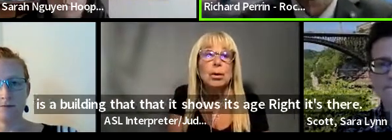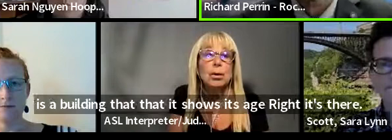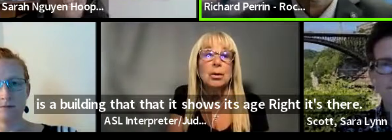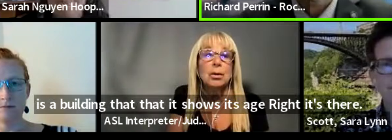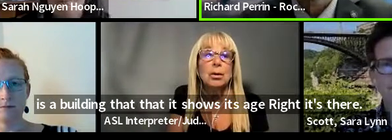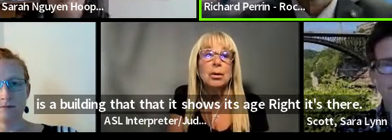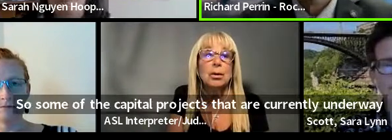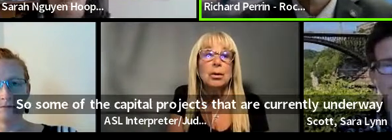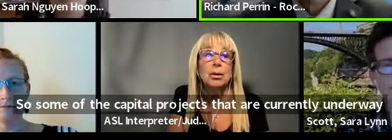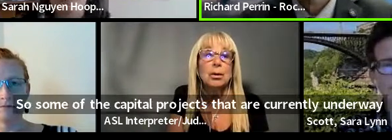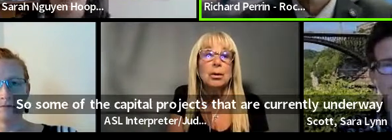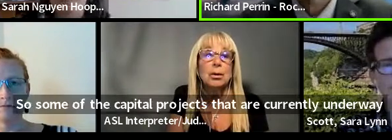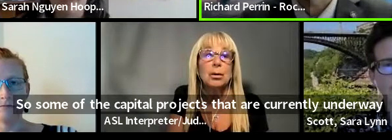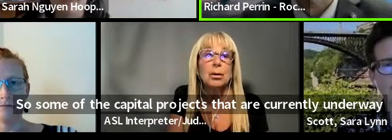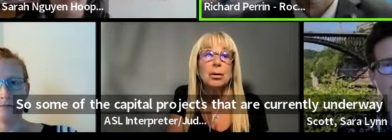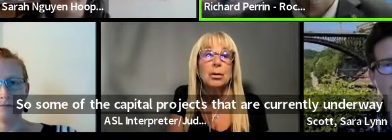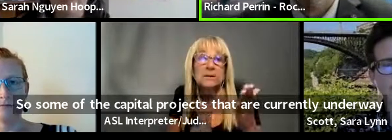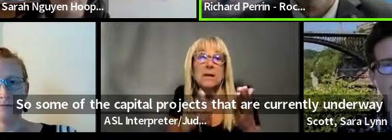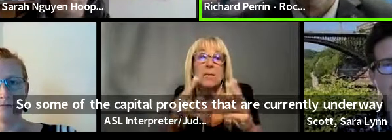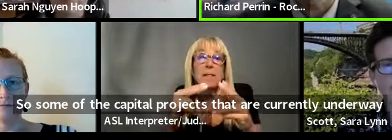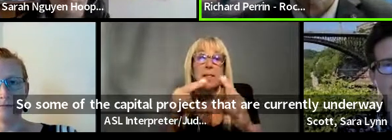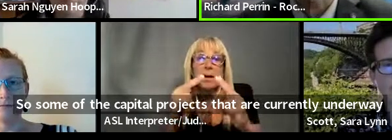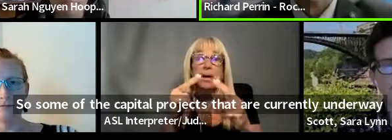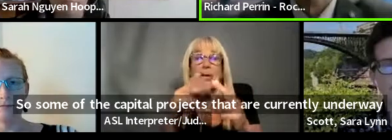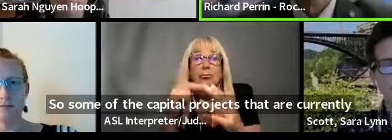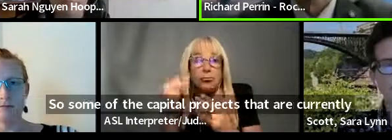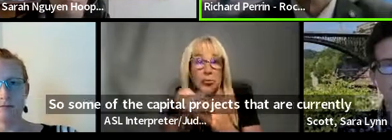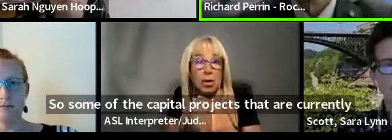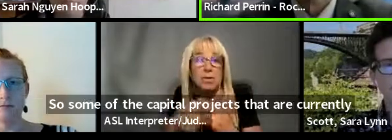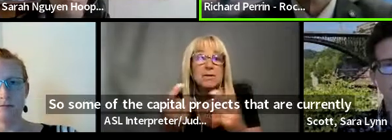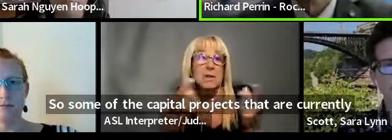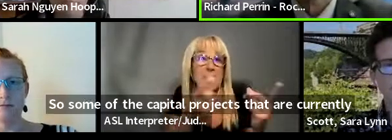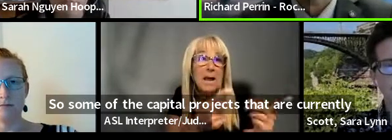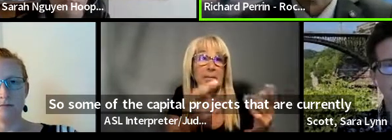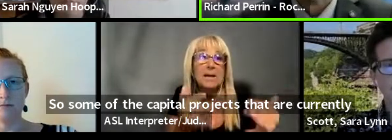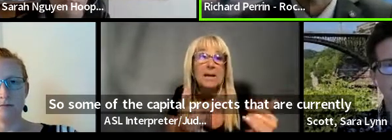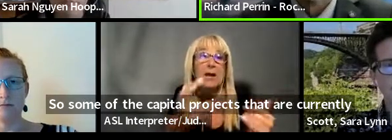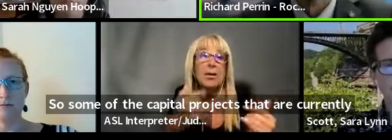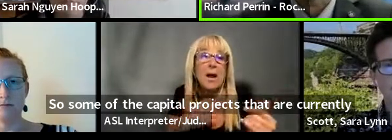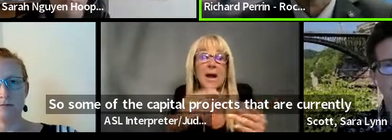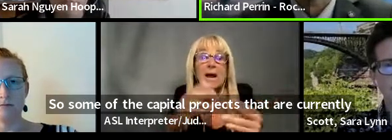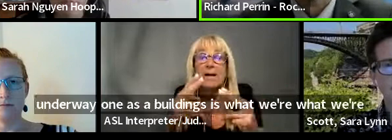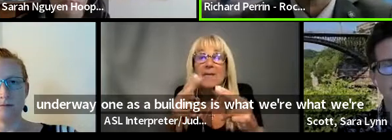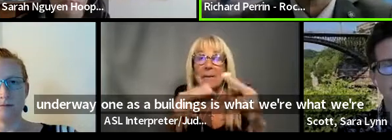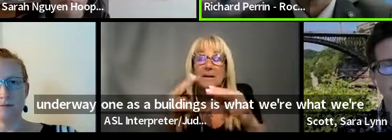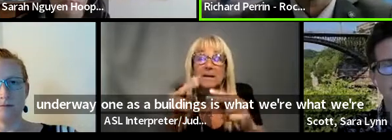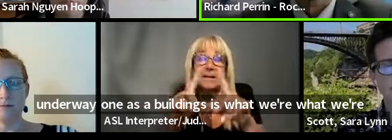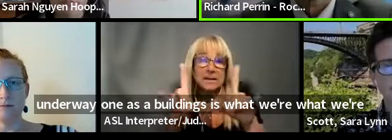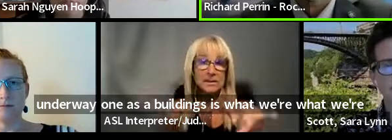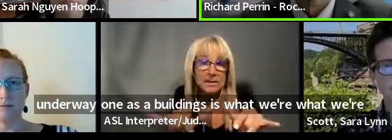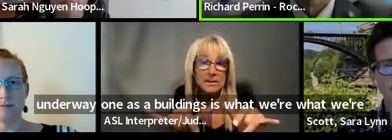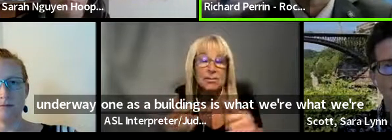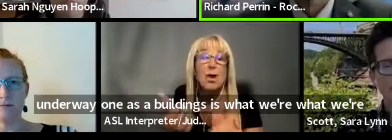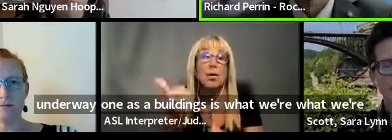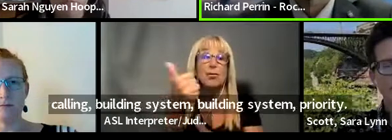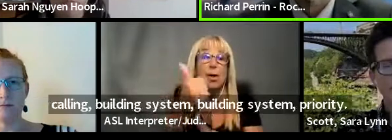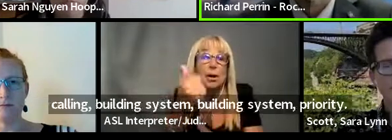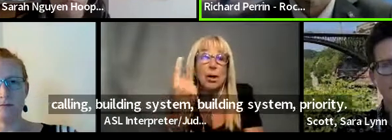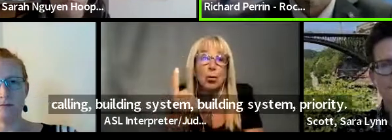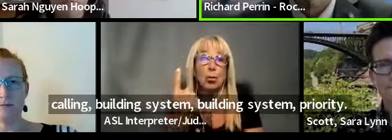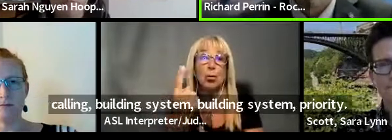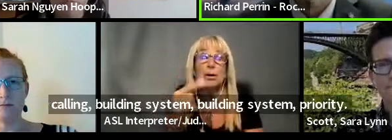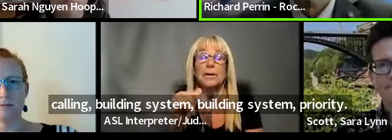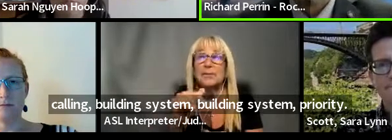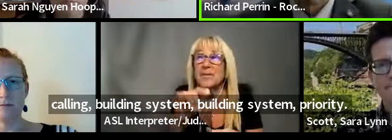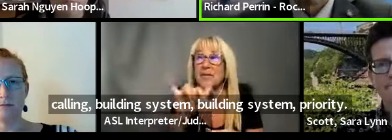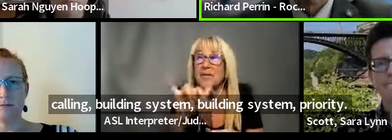underway, one is what we're calling building system priority 1. It was funded in the